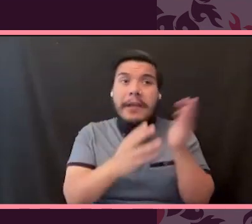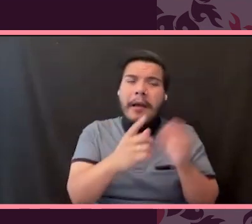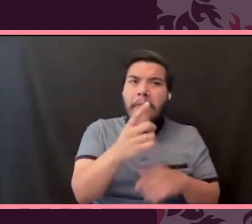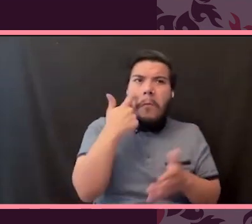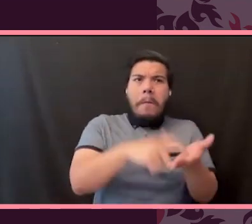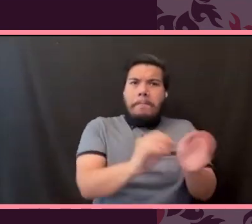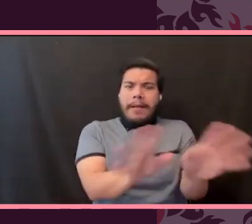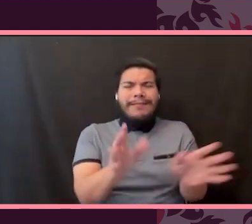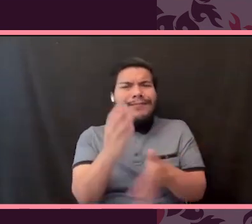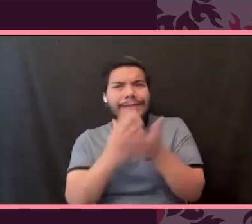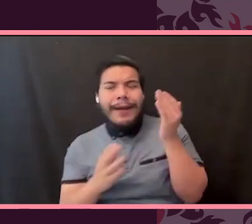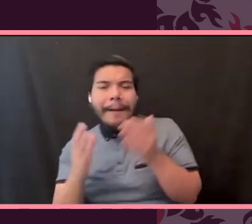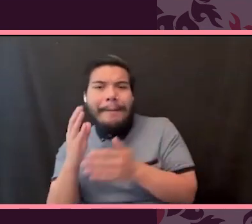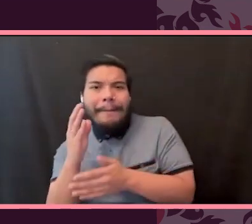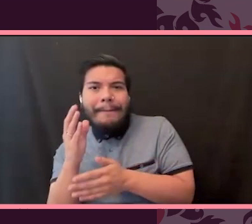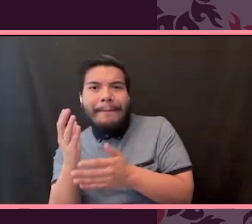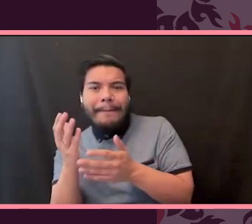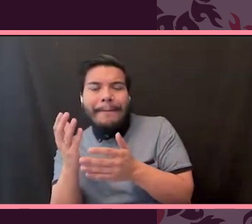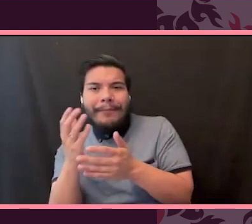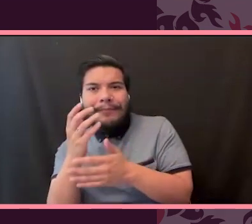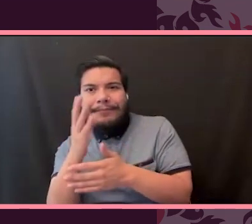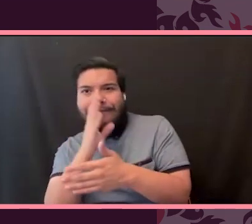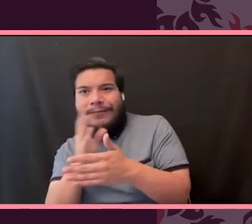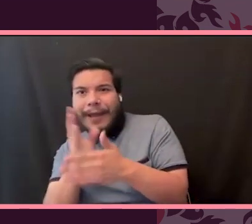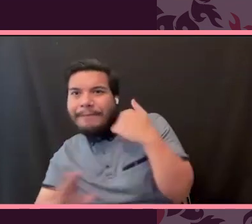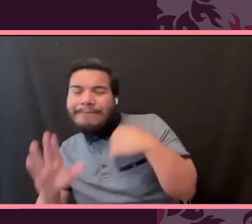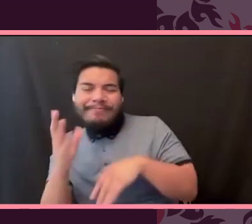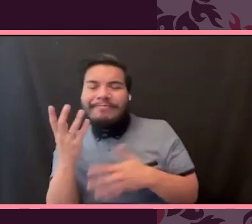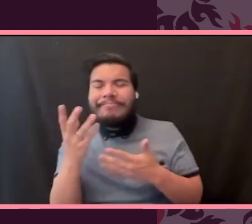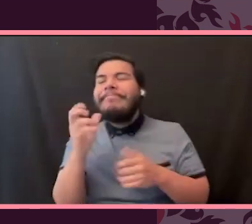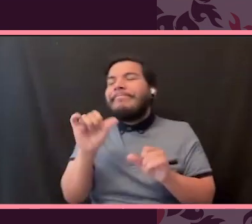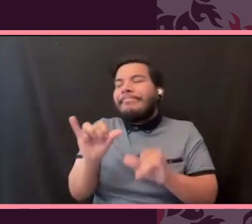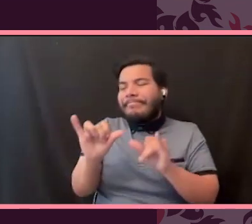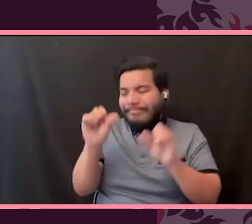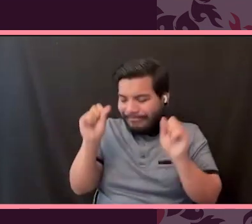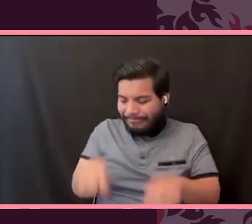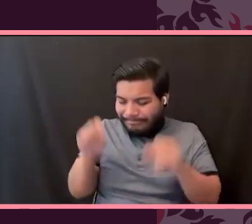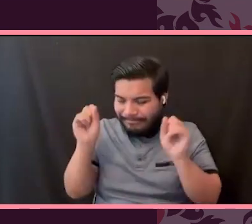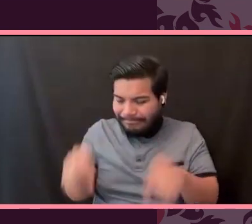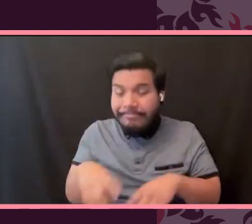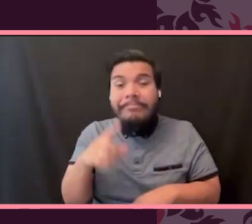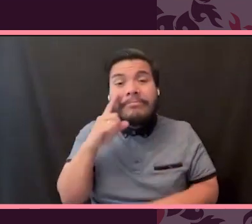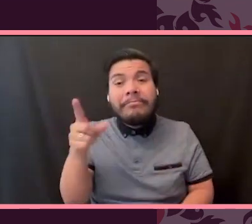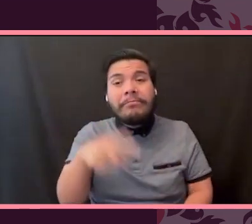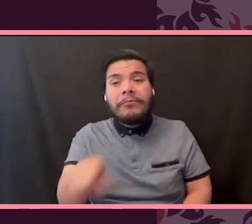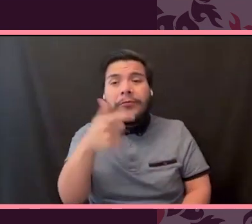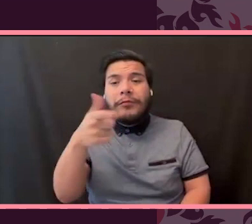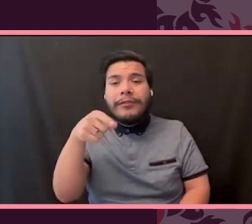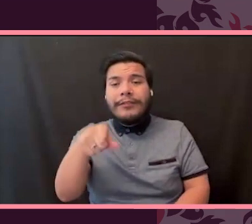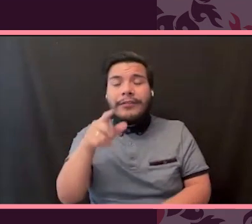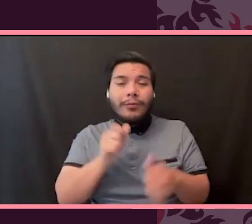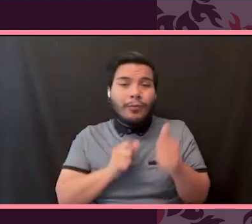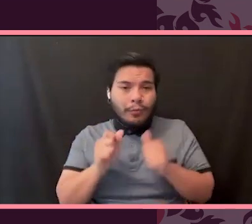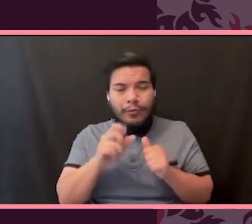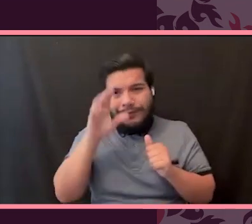in your thing. Yes, yes. Everybody who watches this show knows that I'm constantly